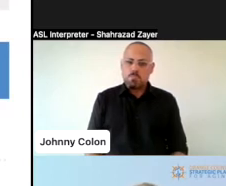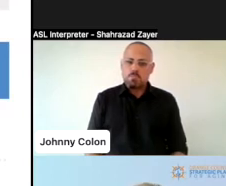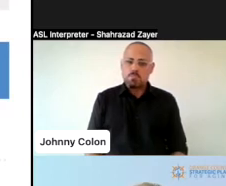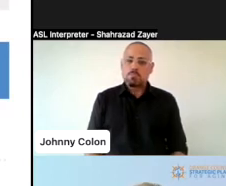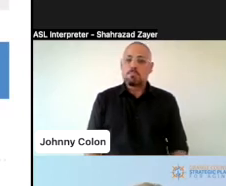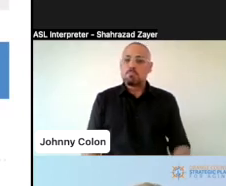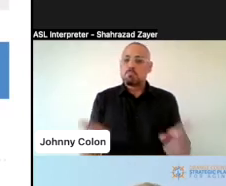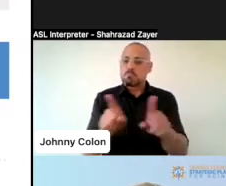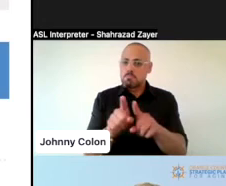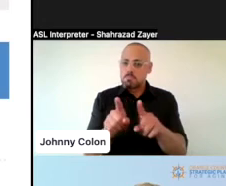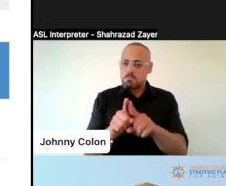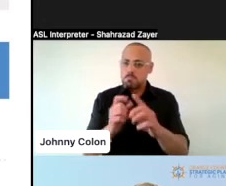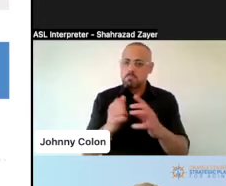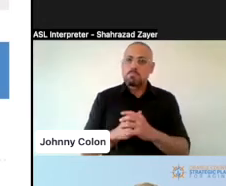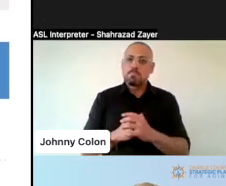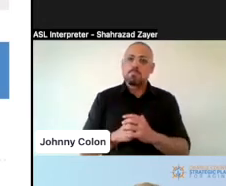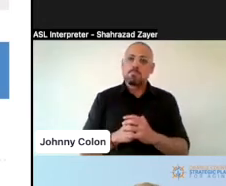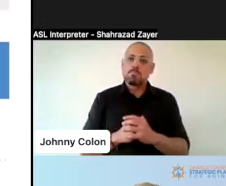Furthermore,